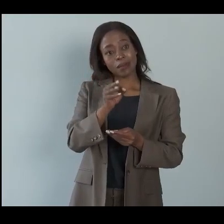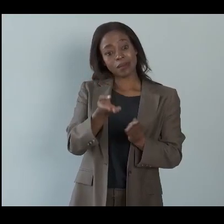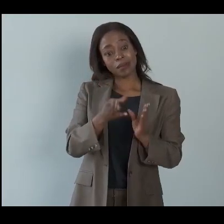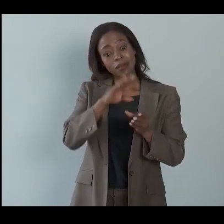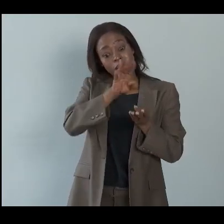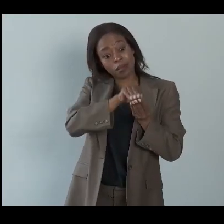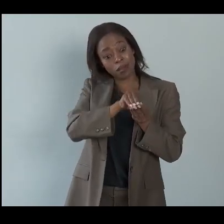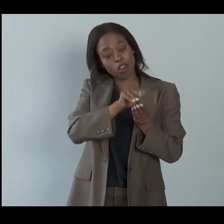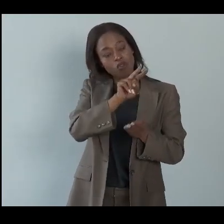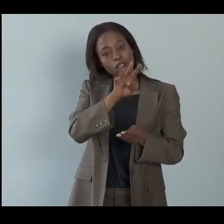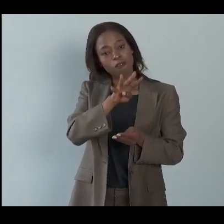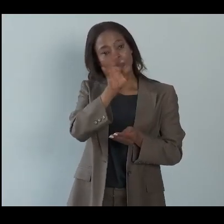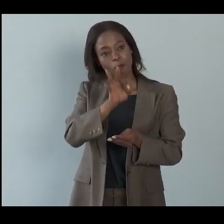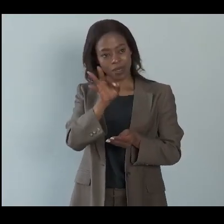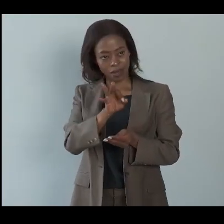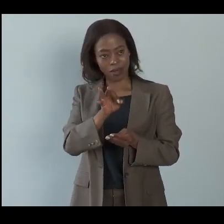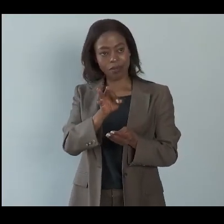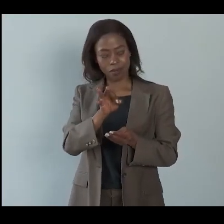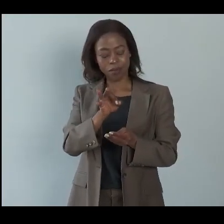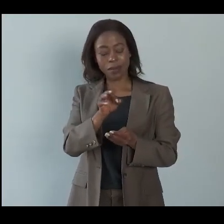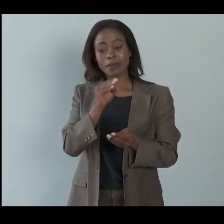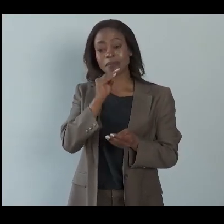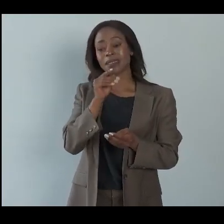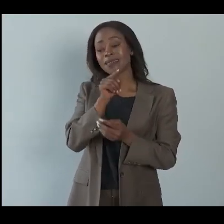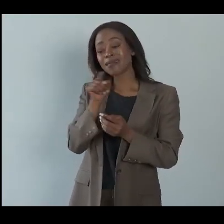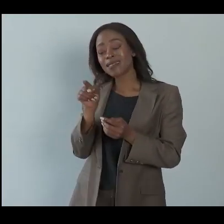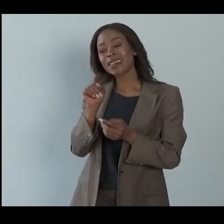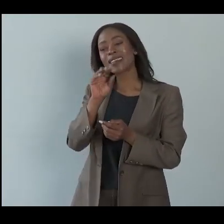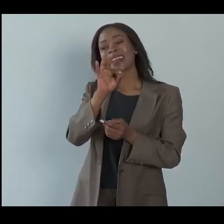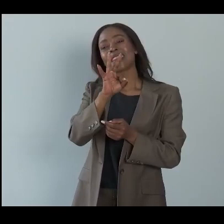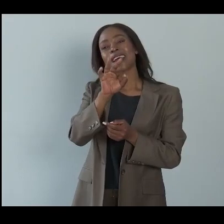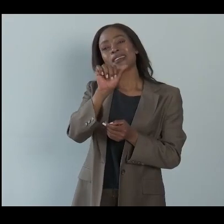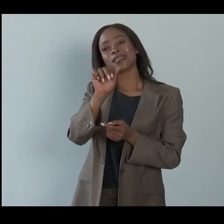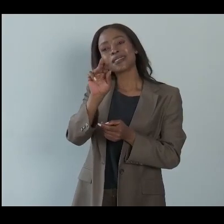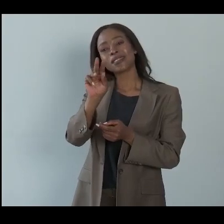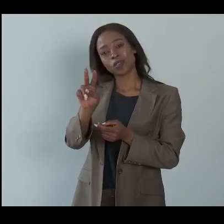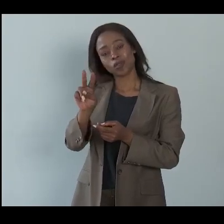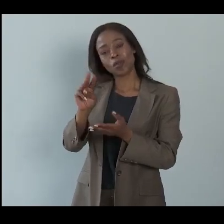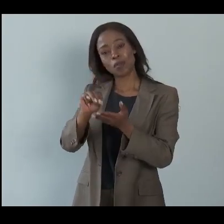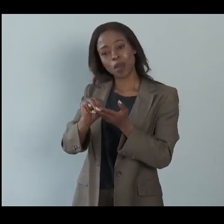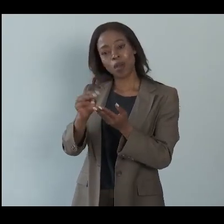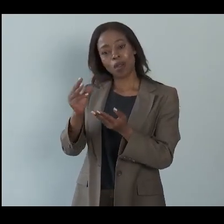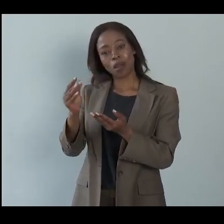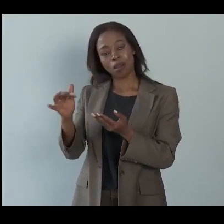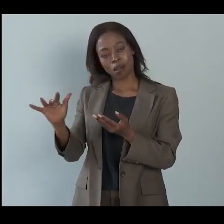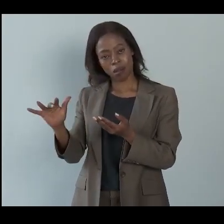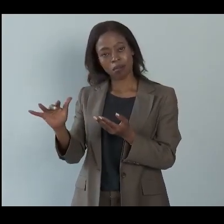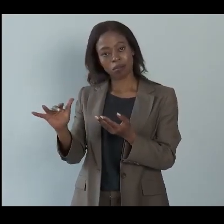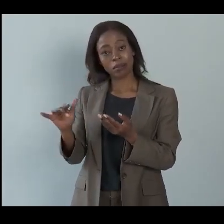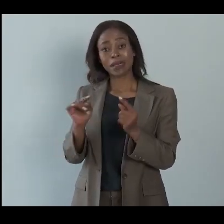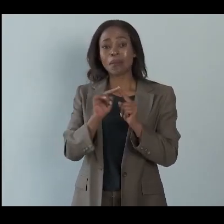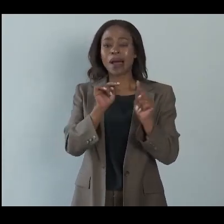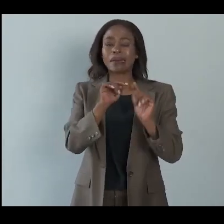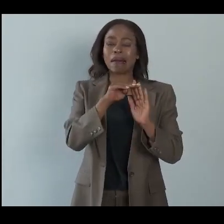Operating profit grew 25% to 362 million. Our net interest expense was down 4% because of higher